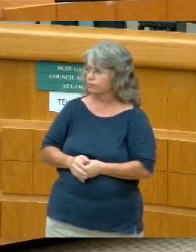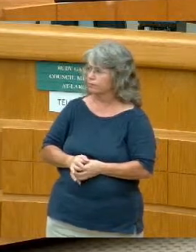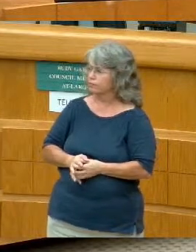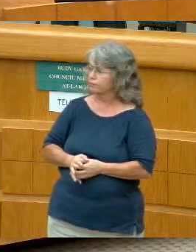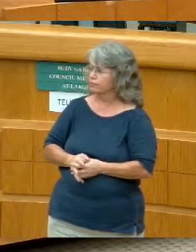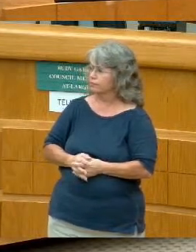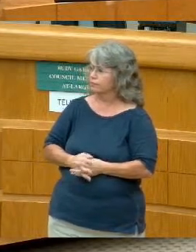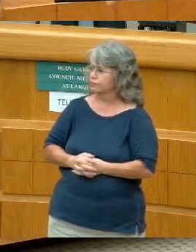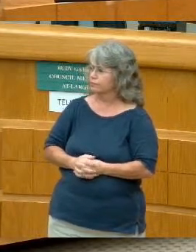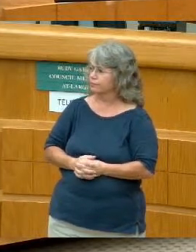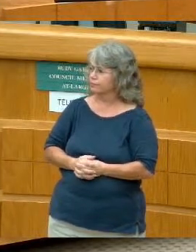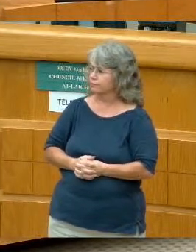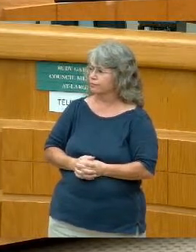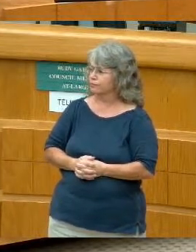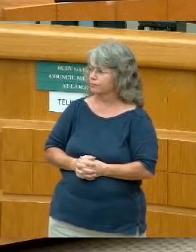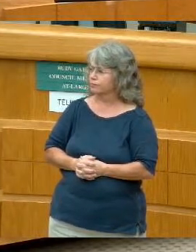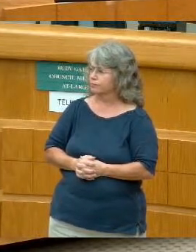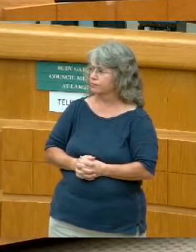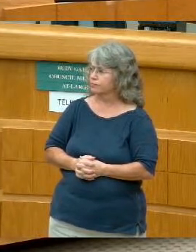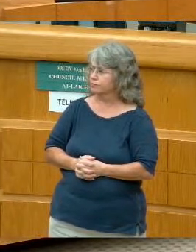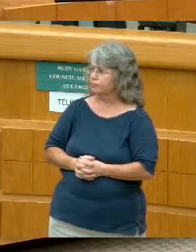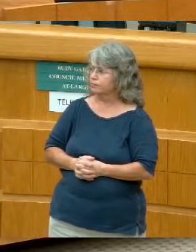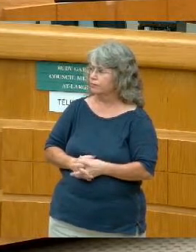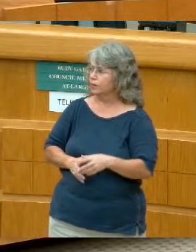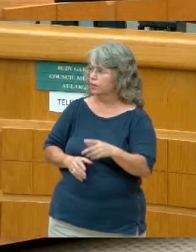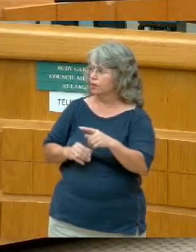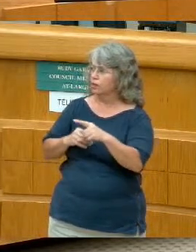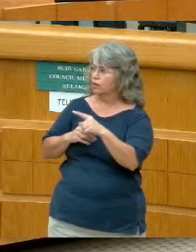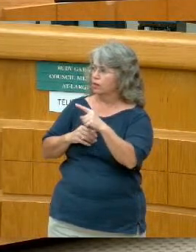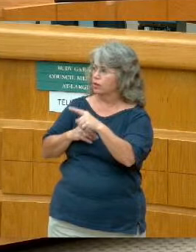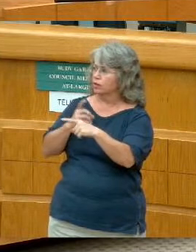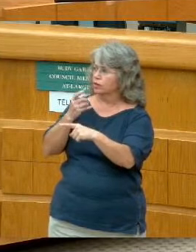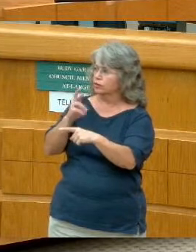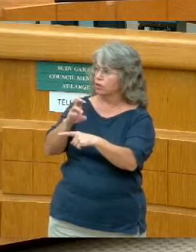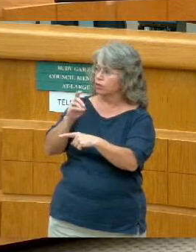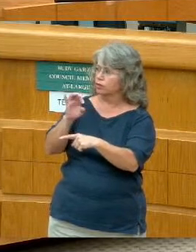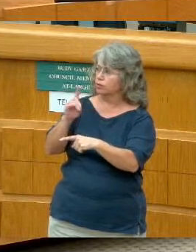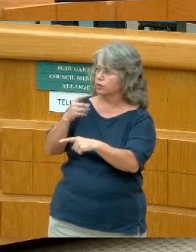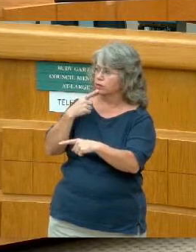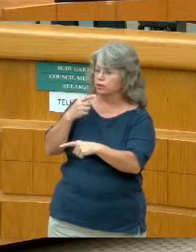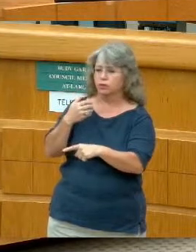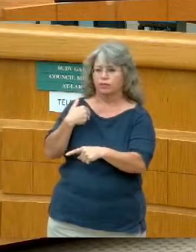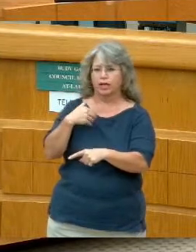Recovered, but were never counted. There have been